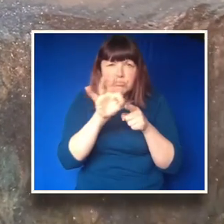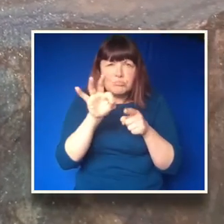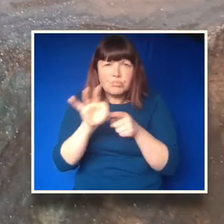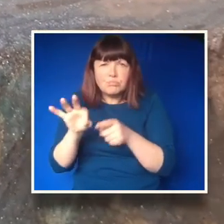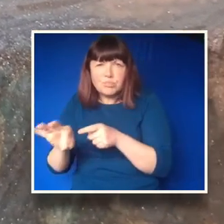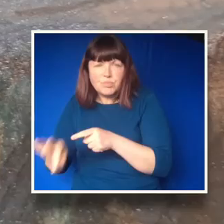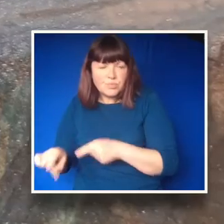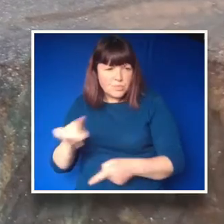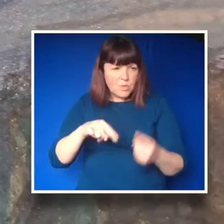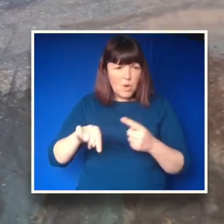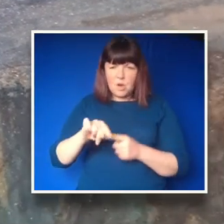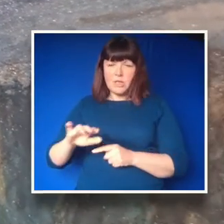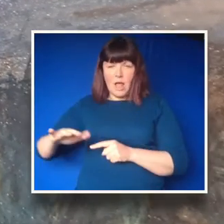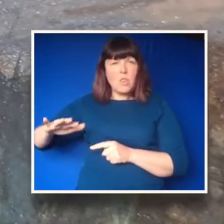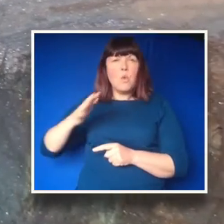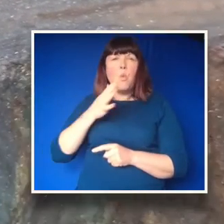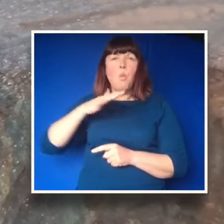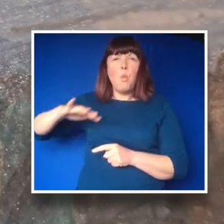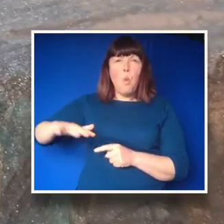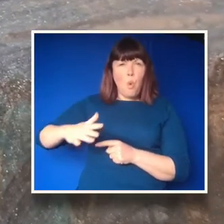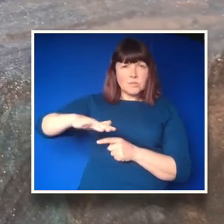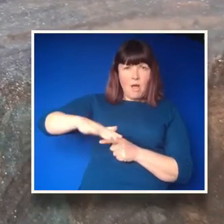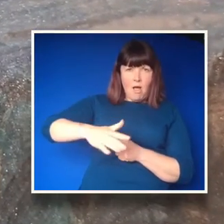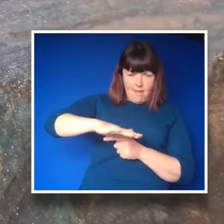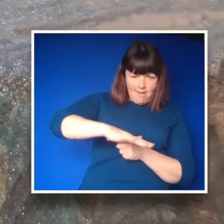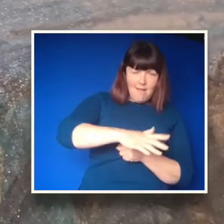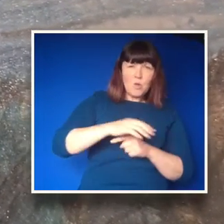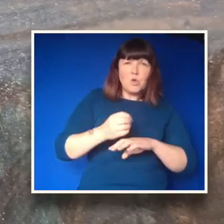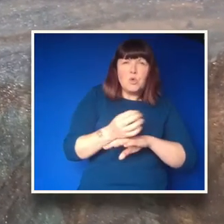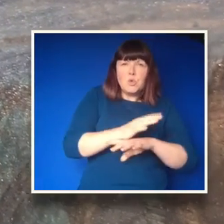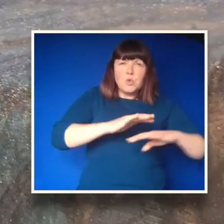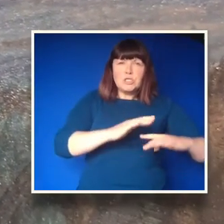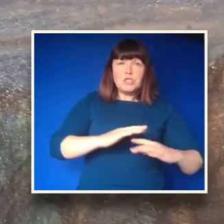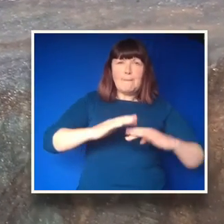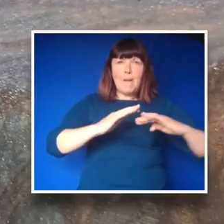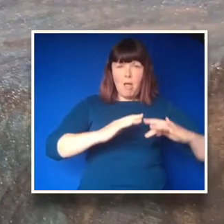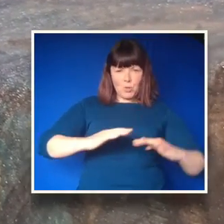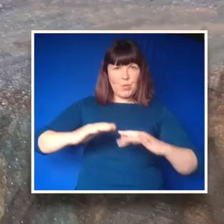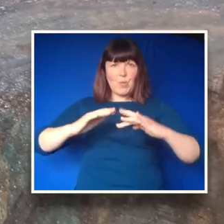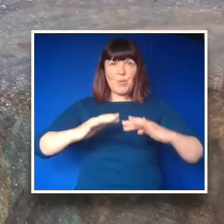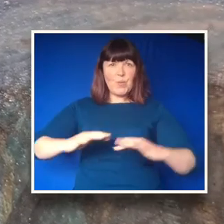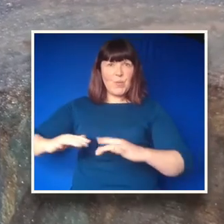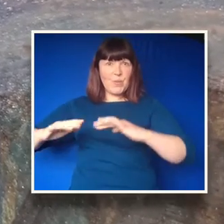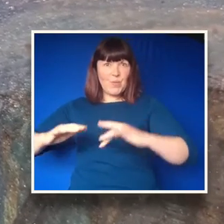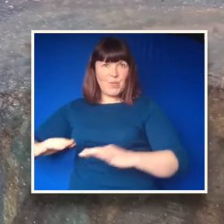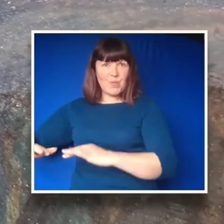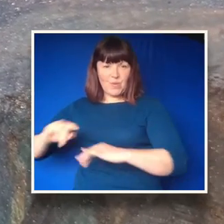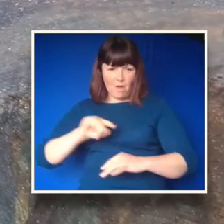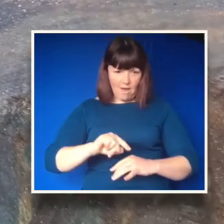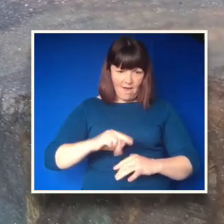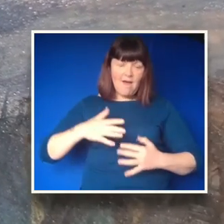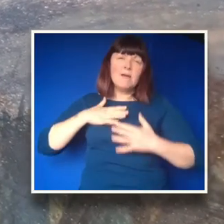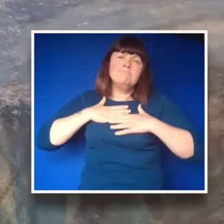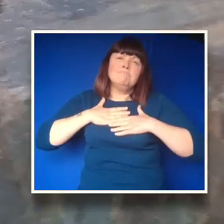got glittery, shimmery watercolours, which has been quite an interesting effect. Here I've got some stepping stones, because I used to love